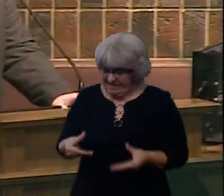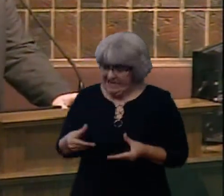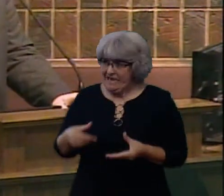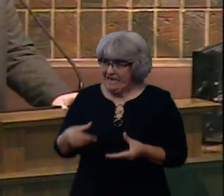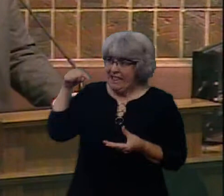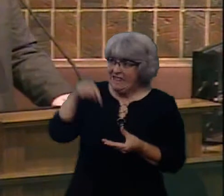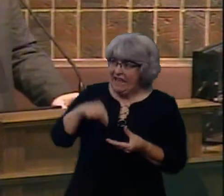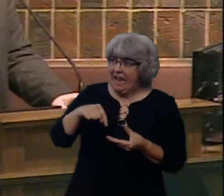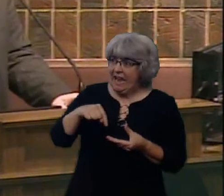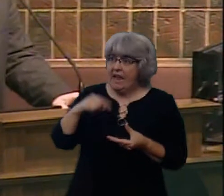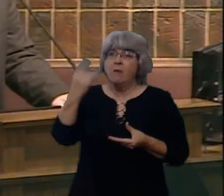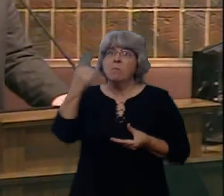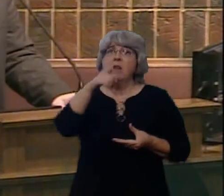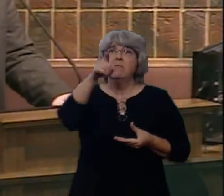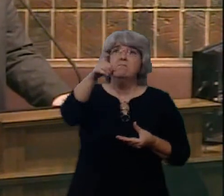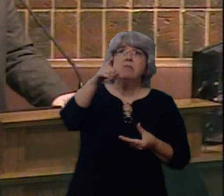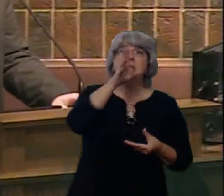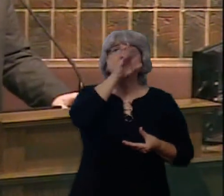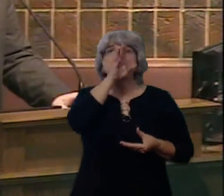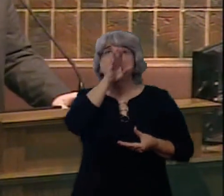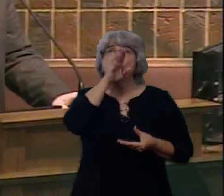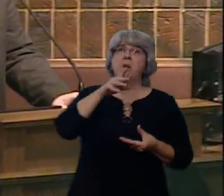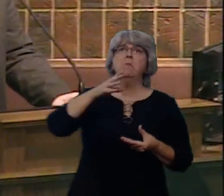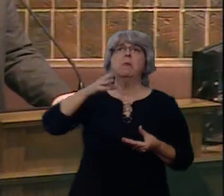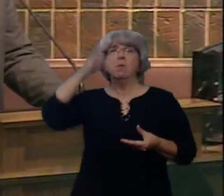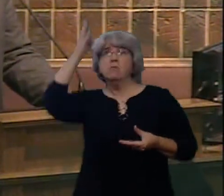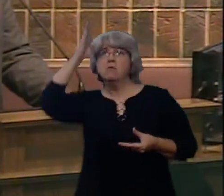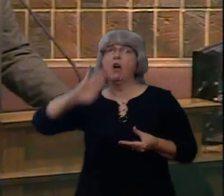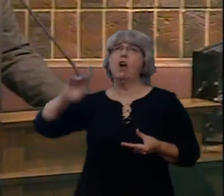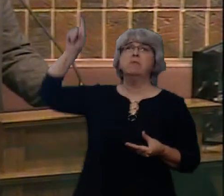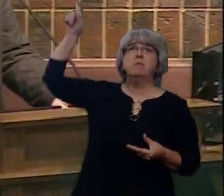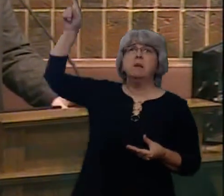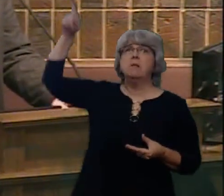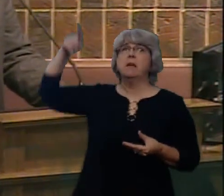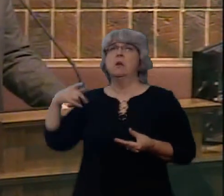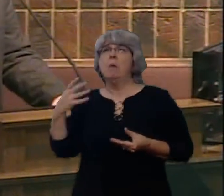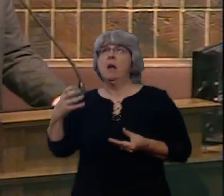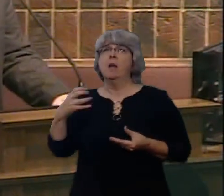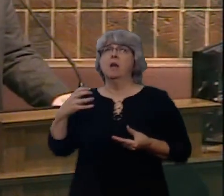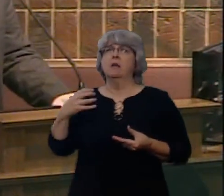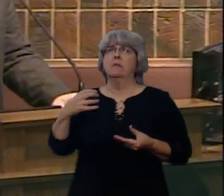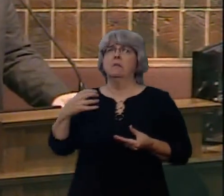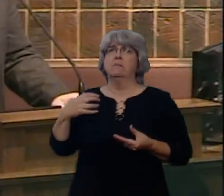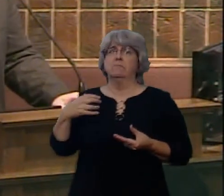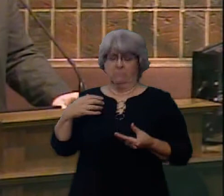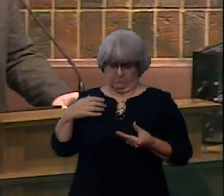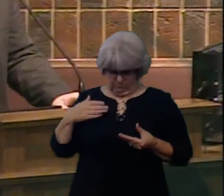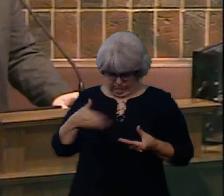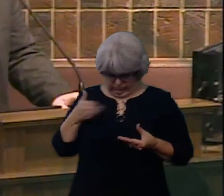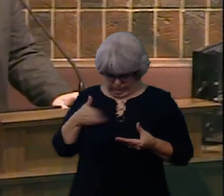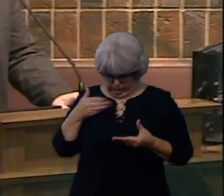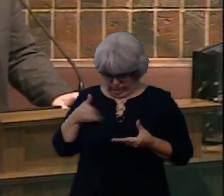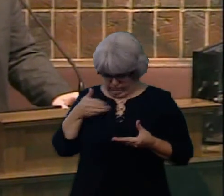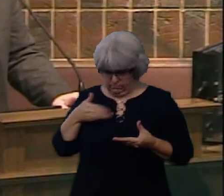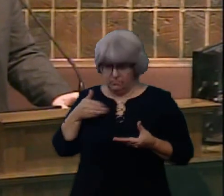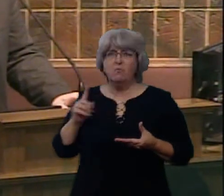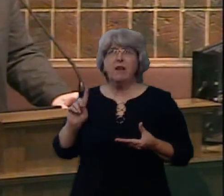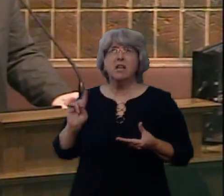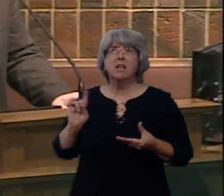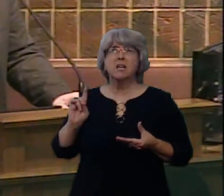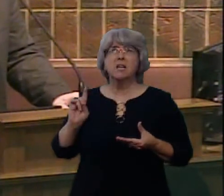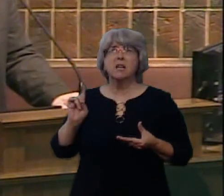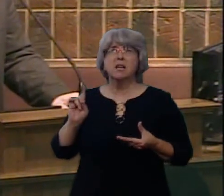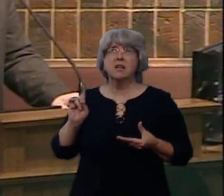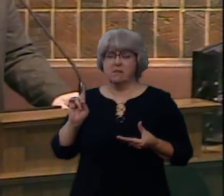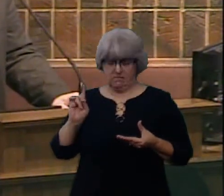if somebody says something is from God and we cannot find it in the Bible, then we know that